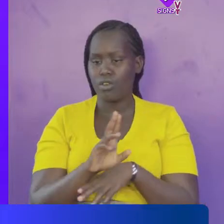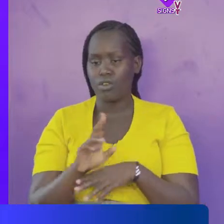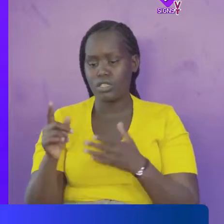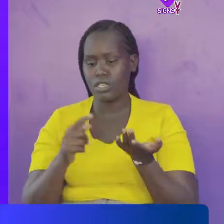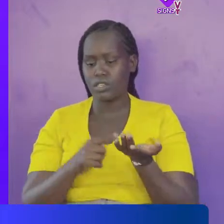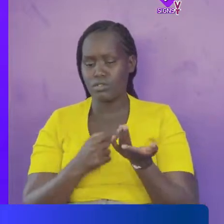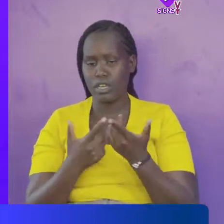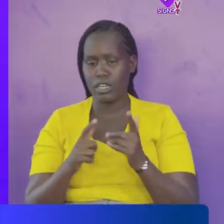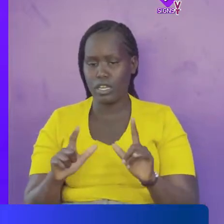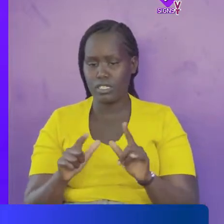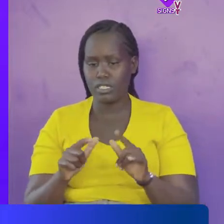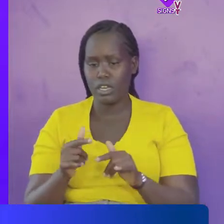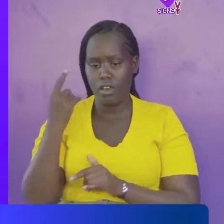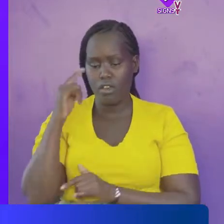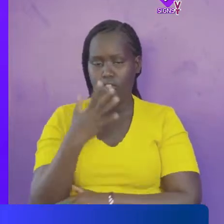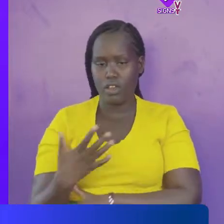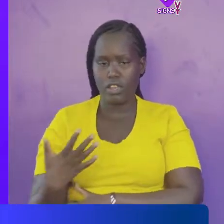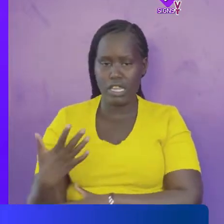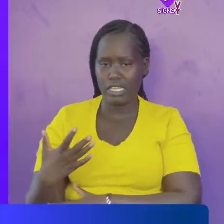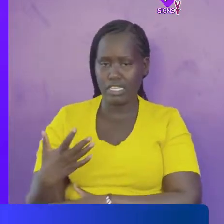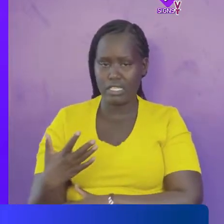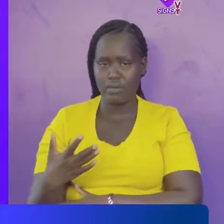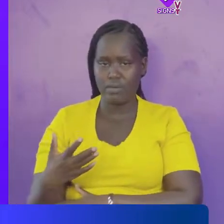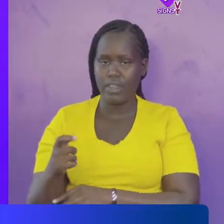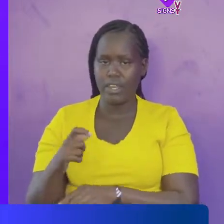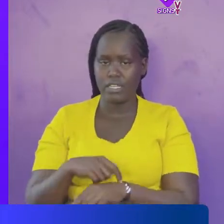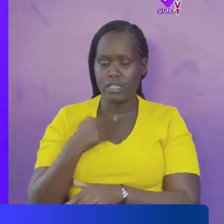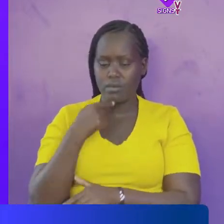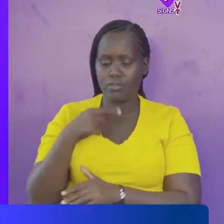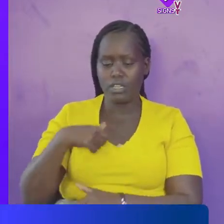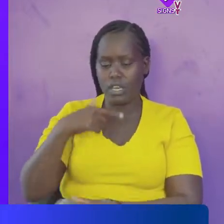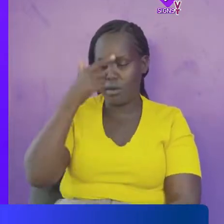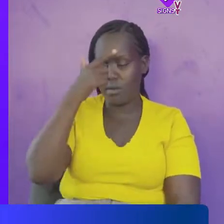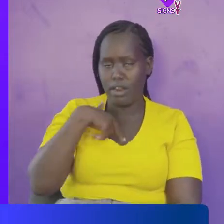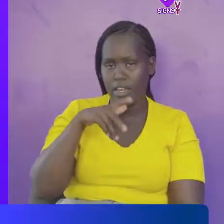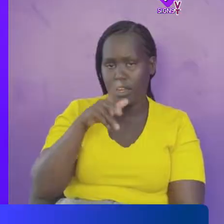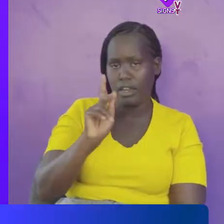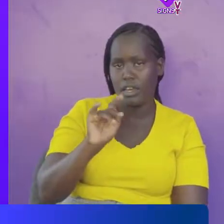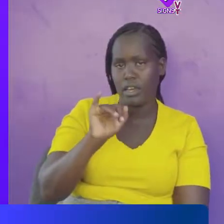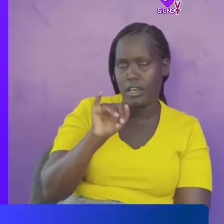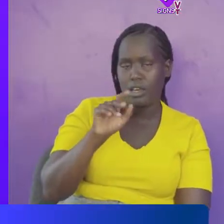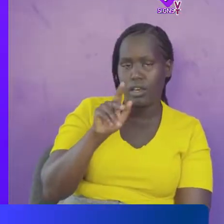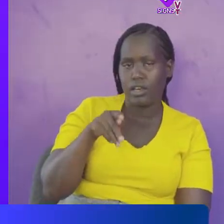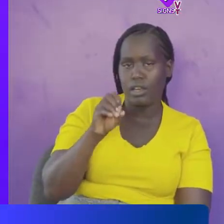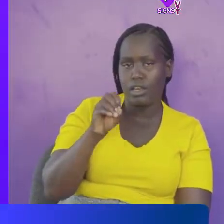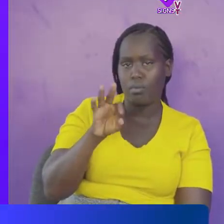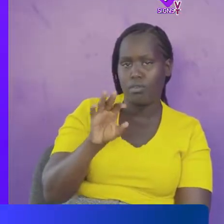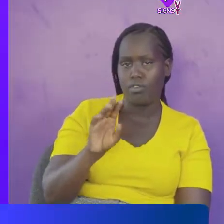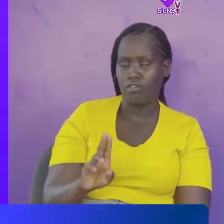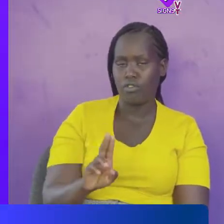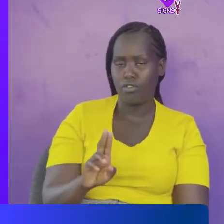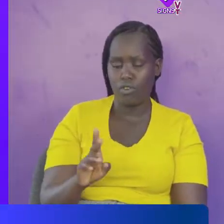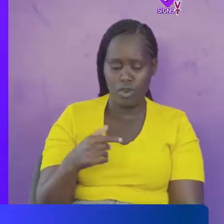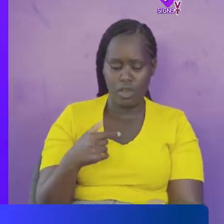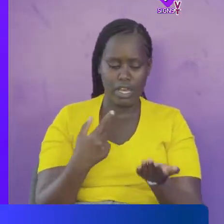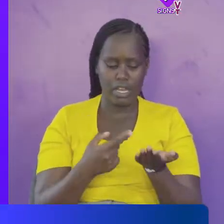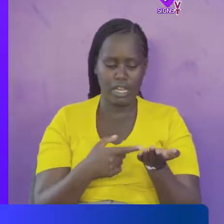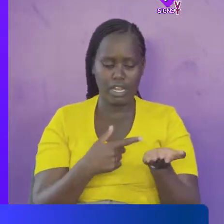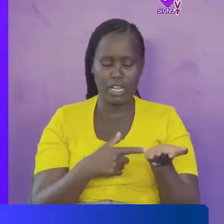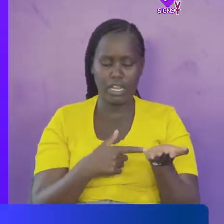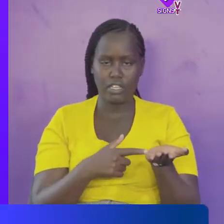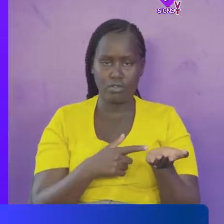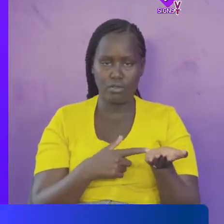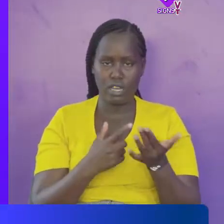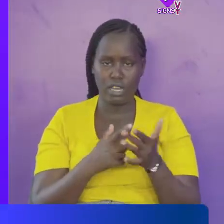to things. So when you say Kipofu, for that you need a M class, you